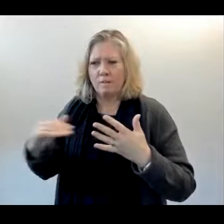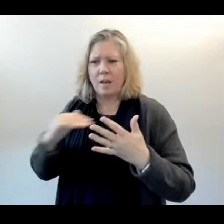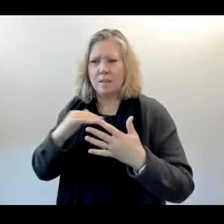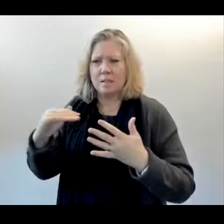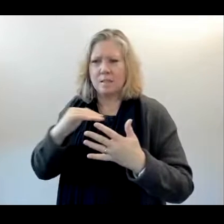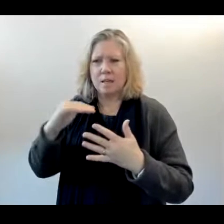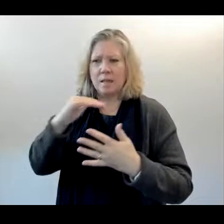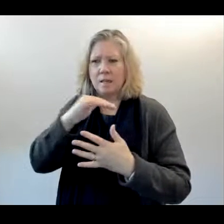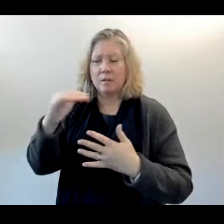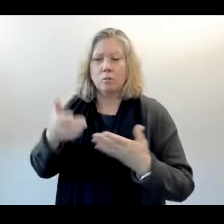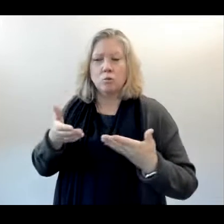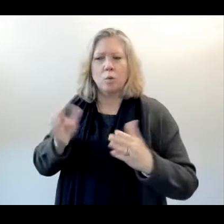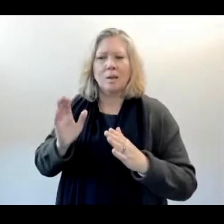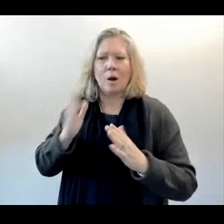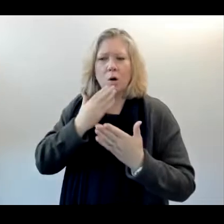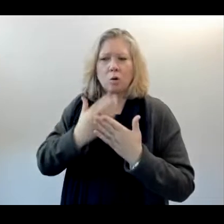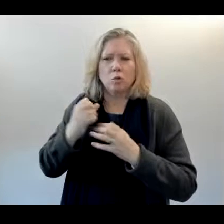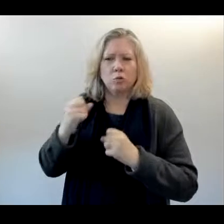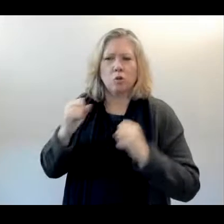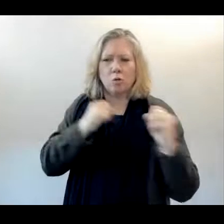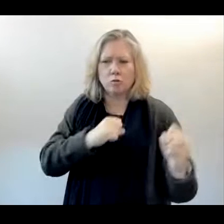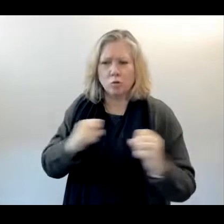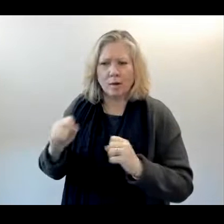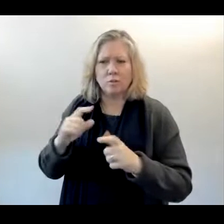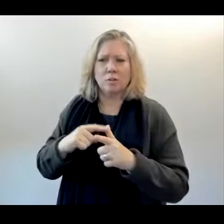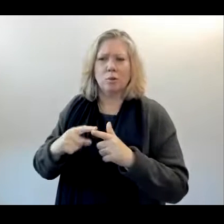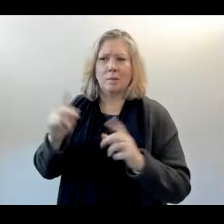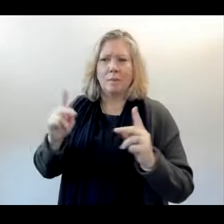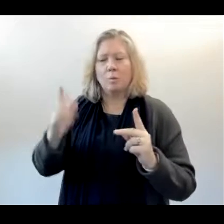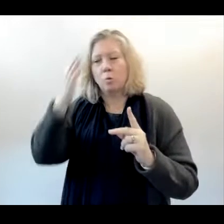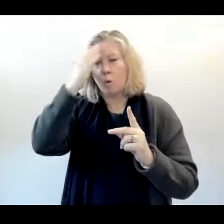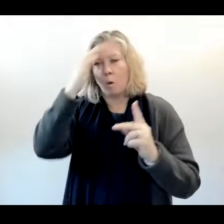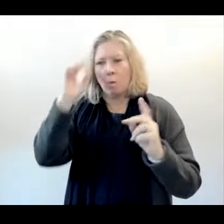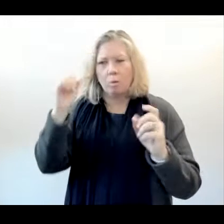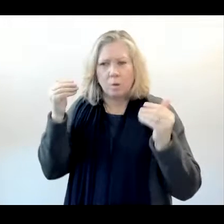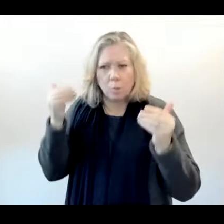so that folks, are able to just move once.